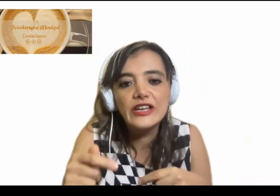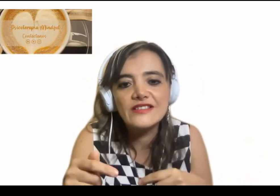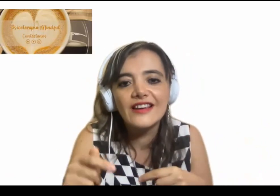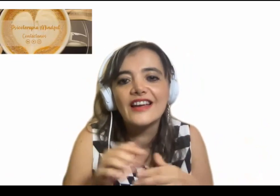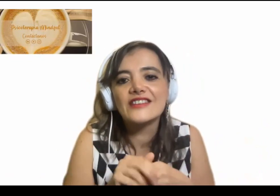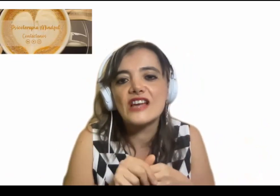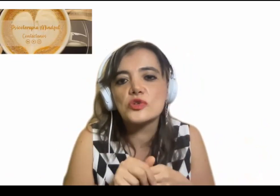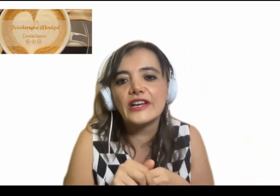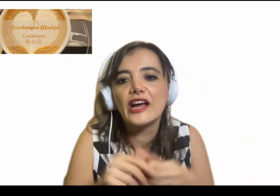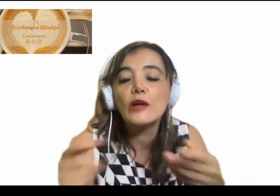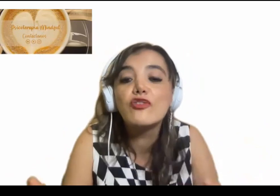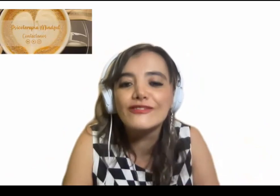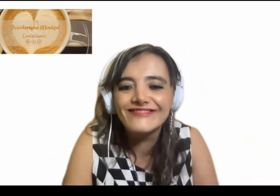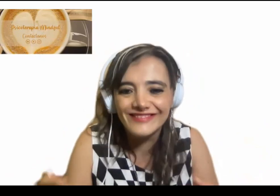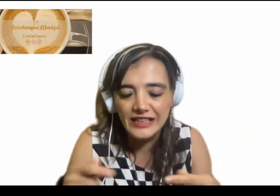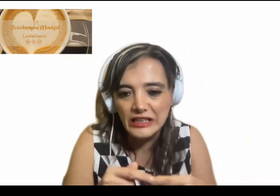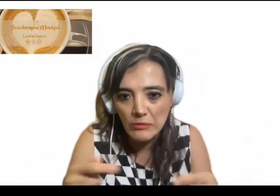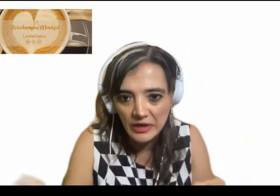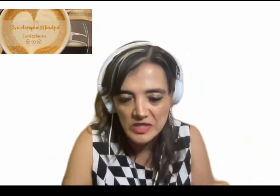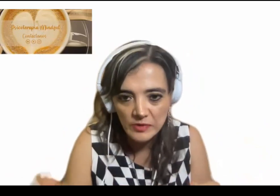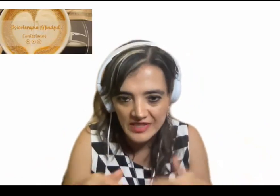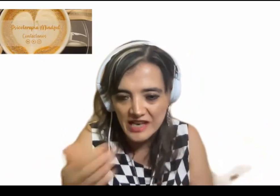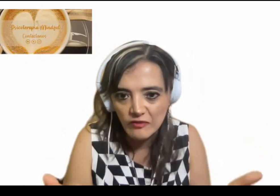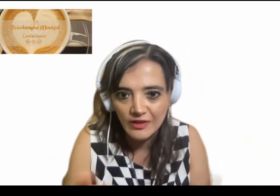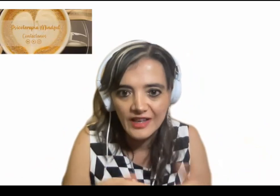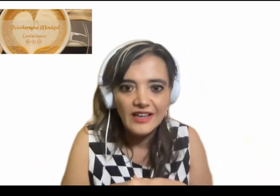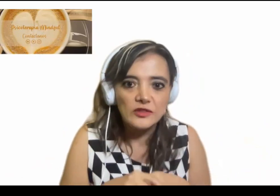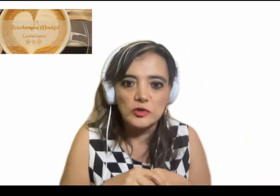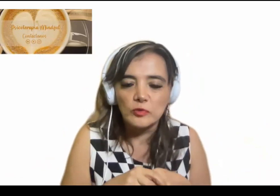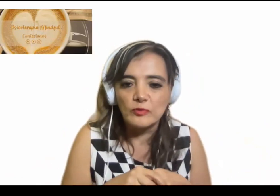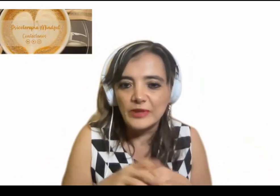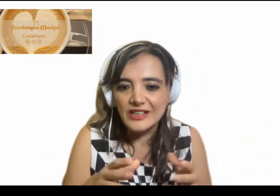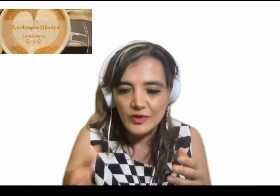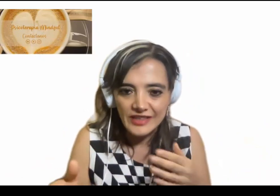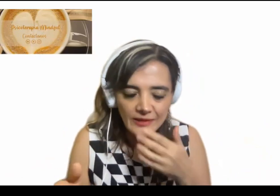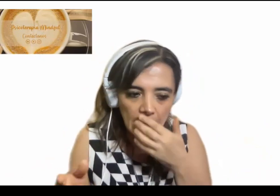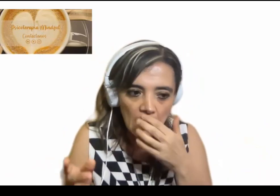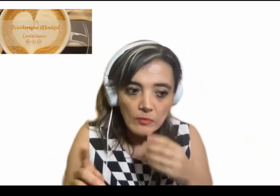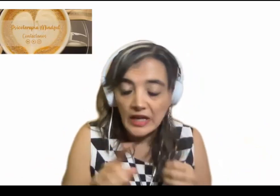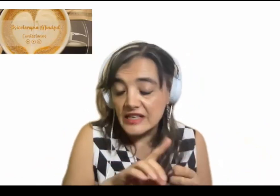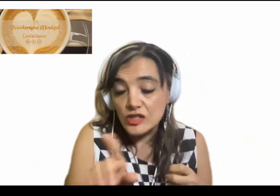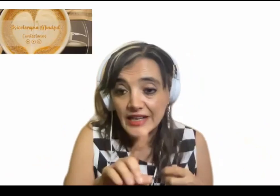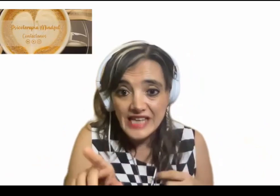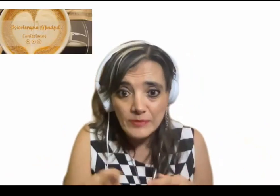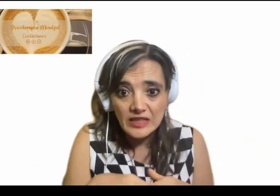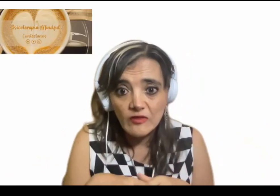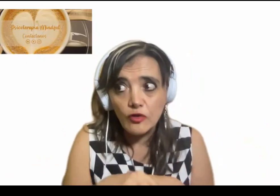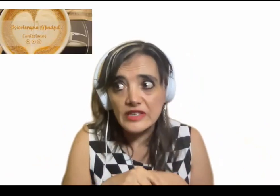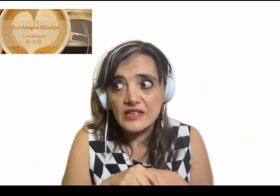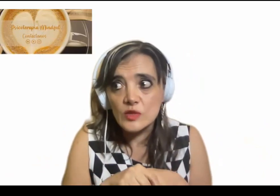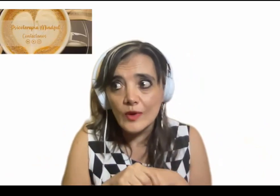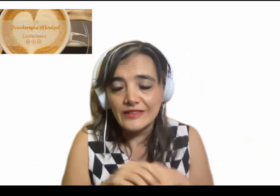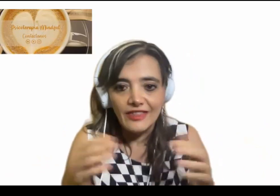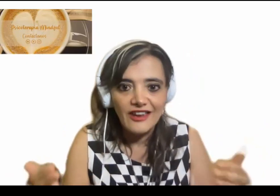when freeze is actually helpful, that the numbing response, it's helpful to pretend you're dead. It is not adaptive,